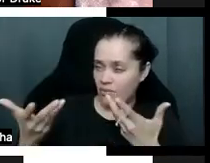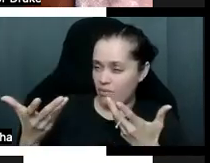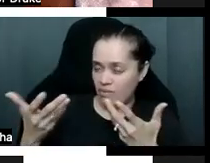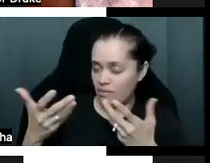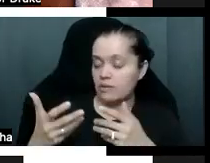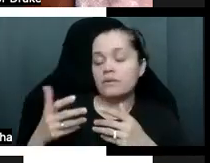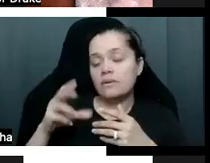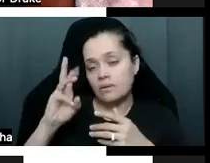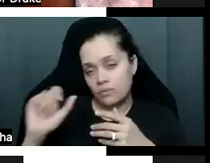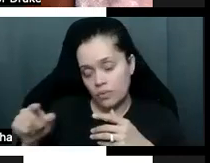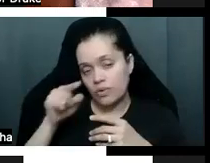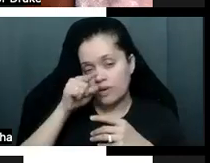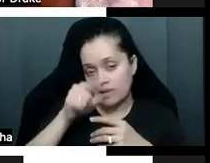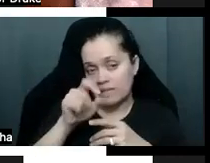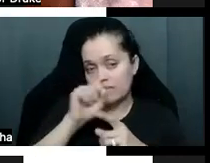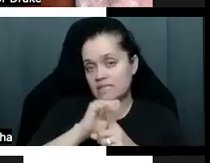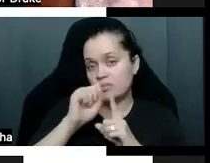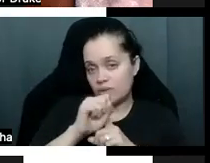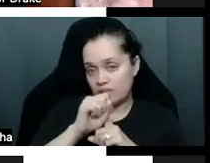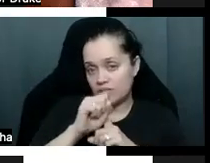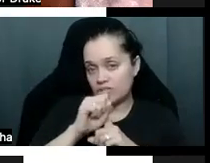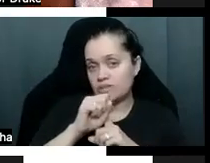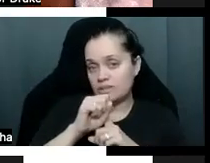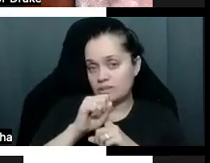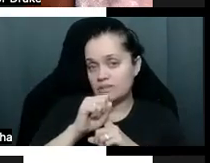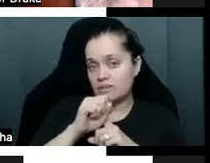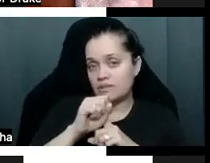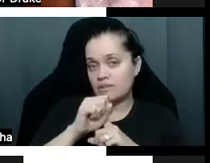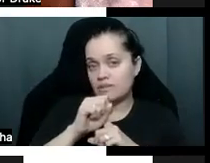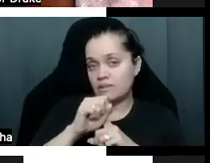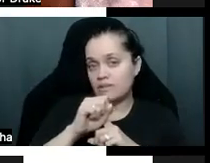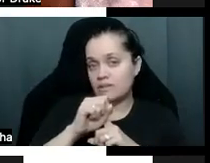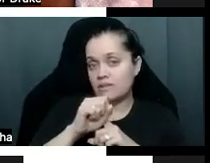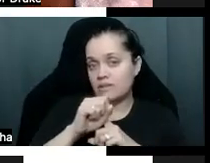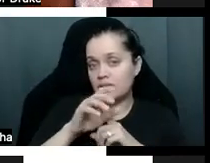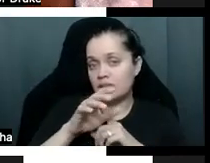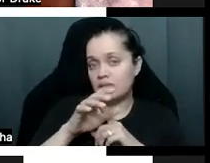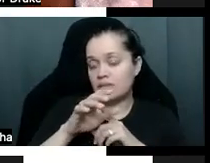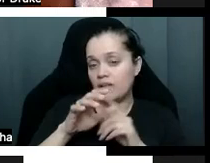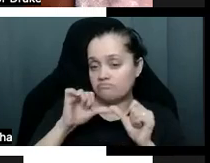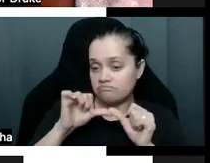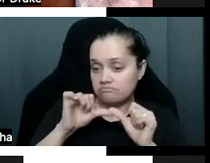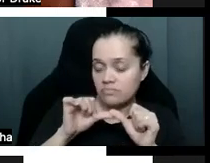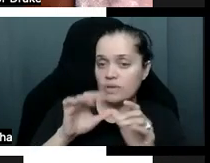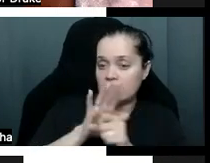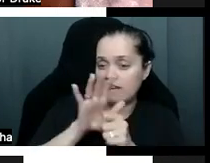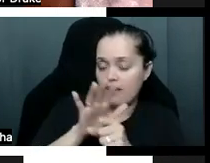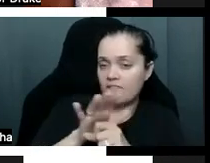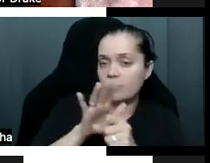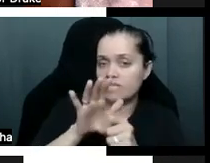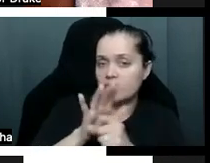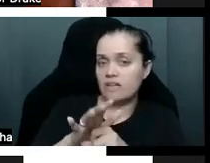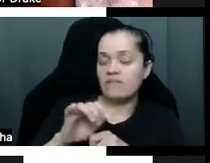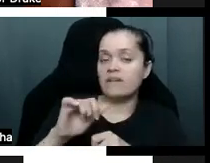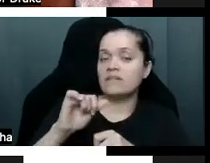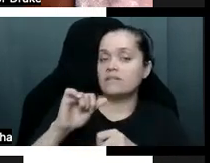Well, and in this case, the push was sufficient. There was enough unrest, enough